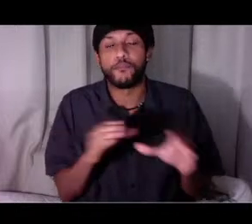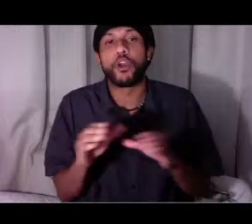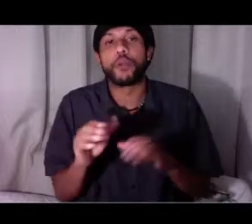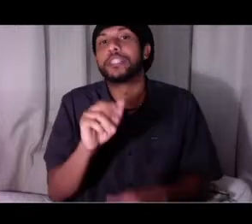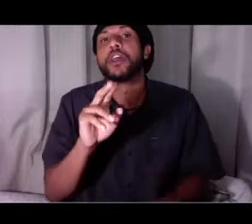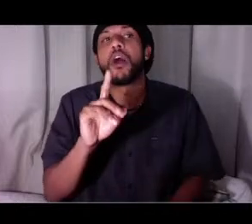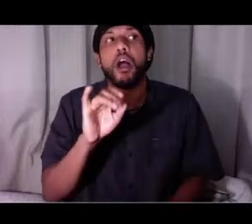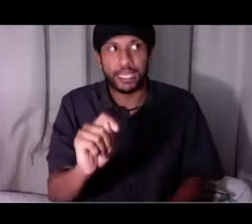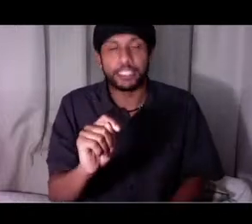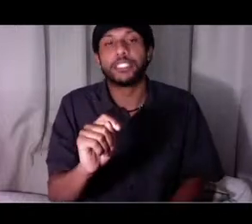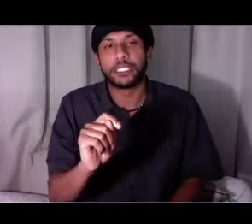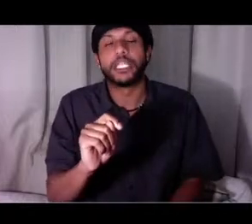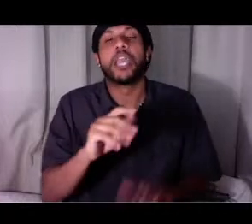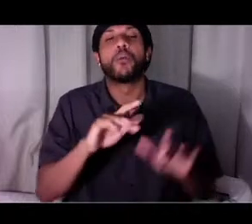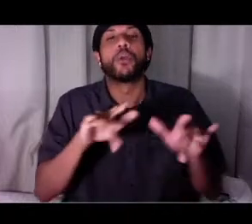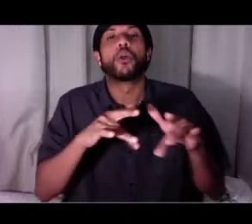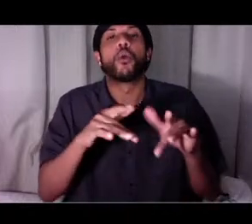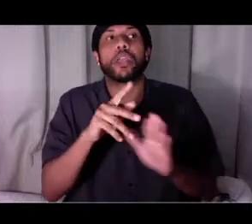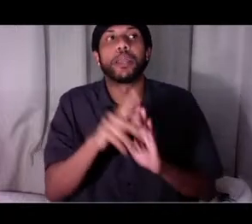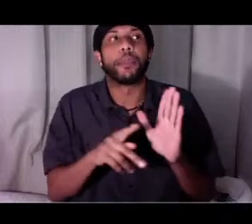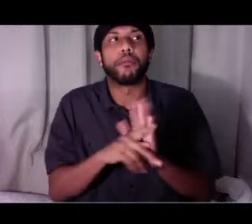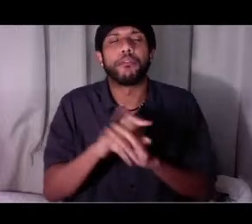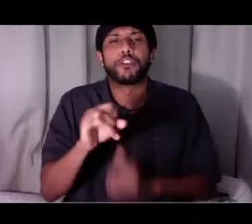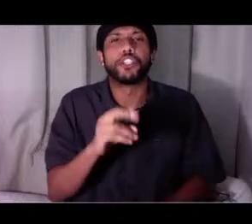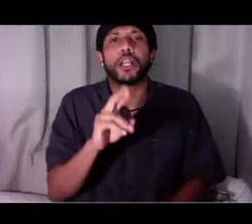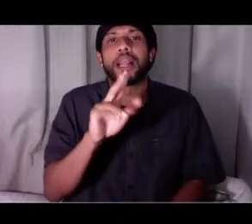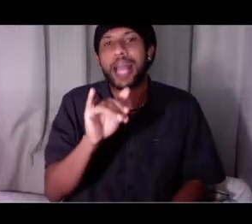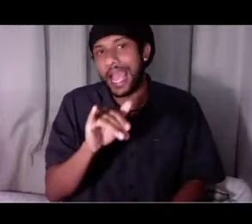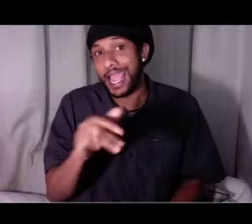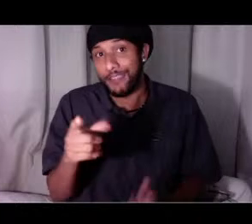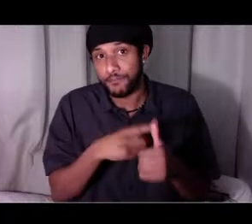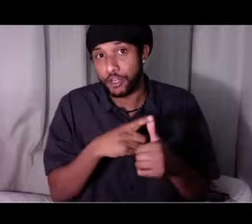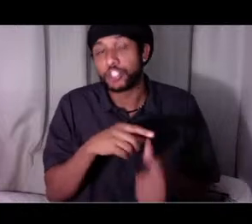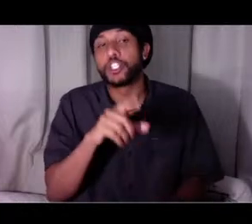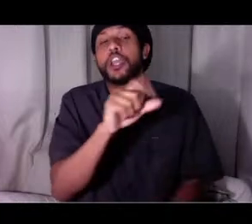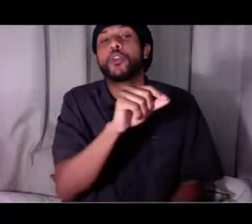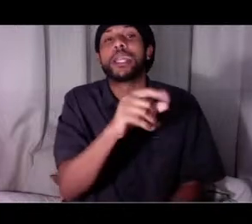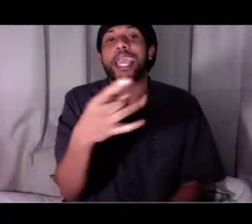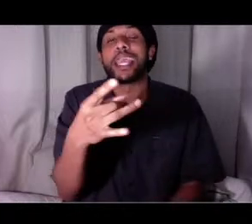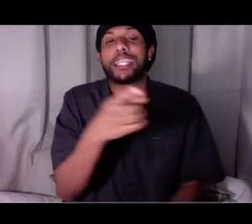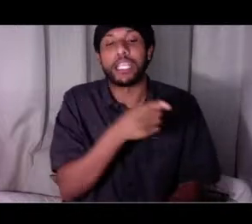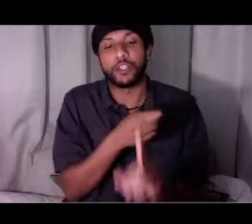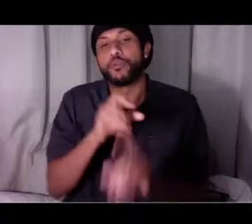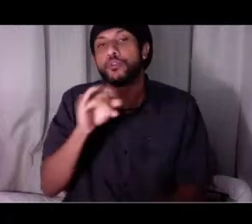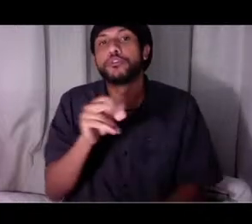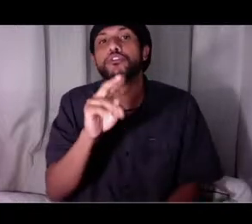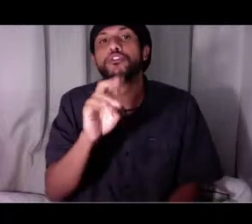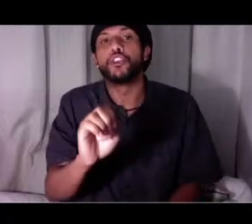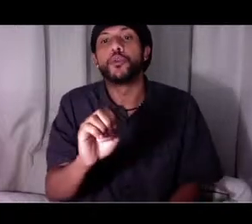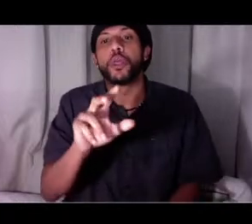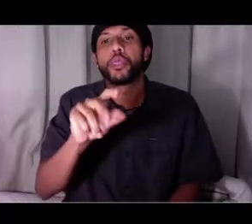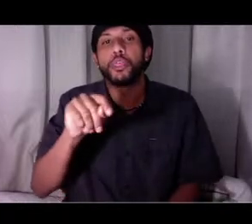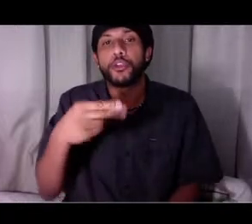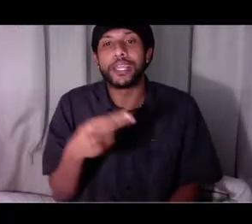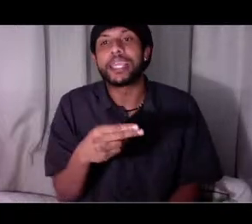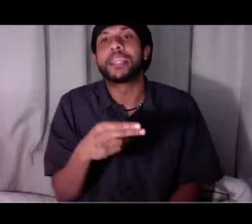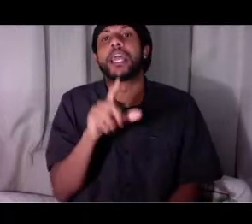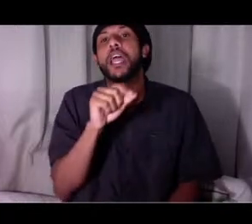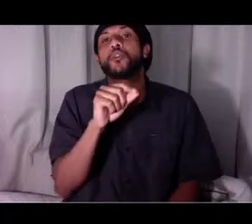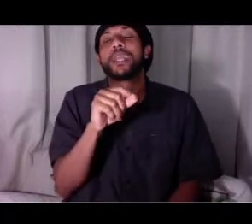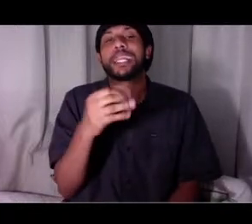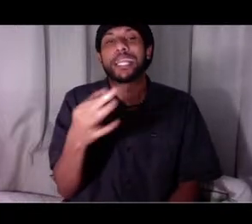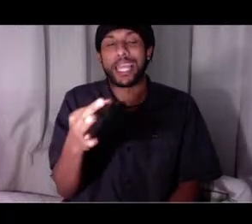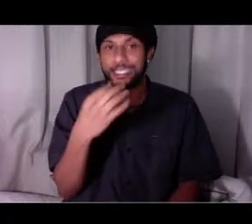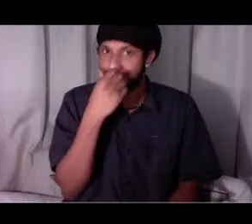for the reporting period of July 1st 2018 through June 30th 2019 the